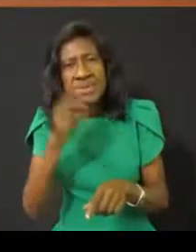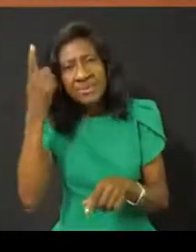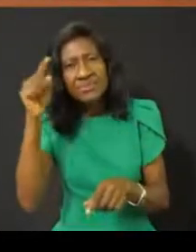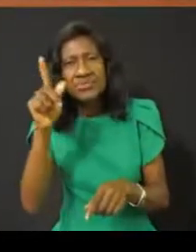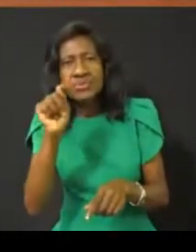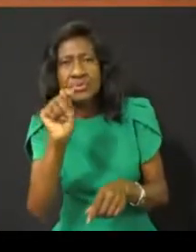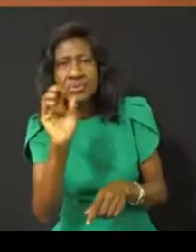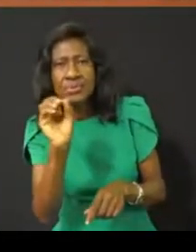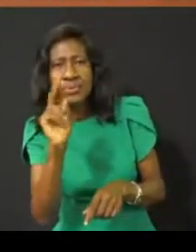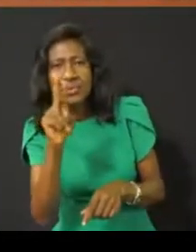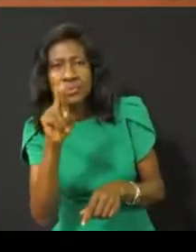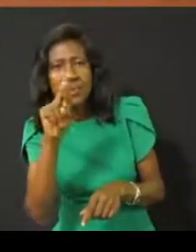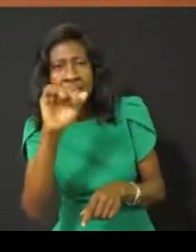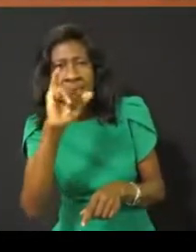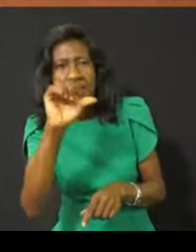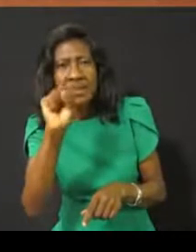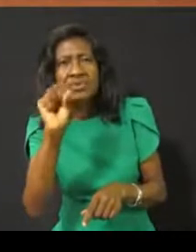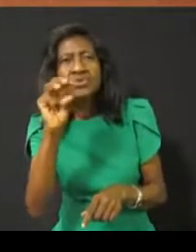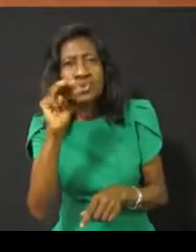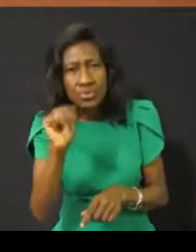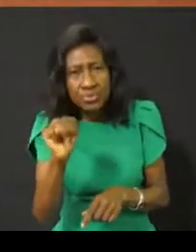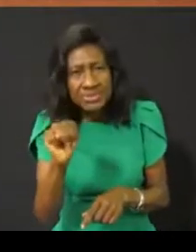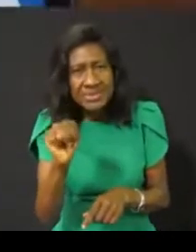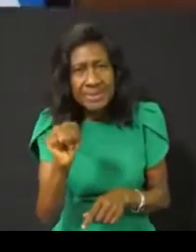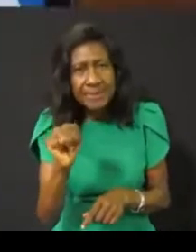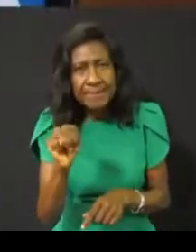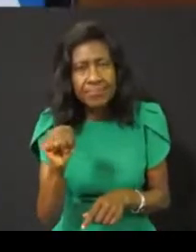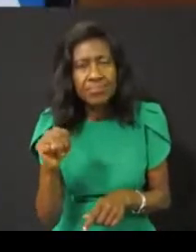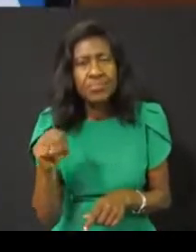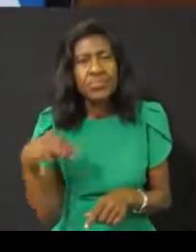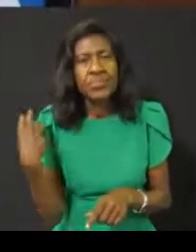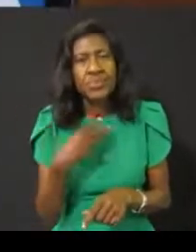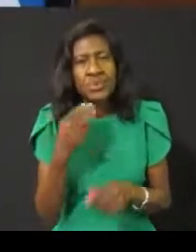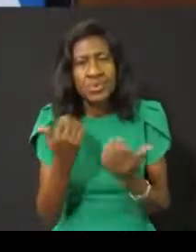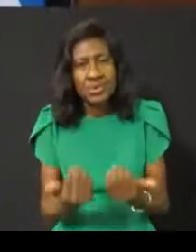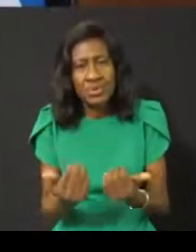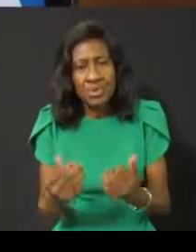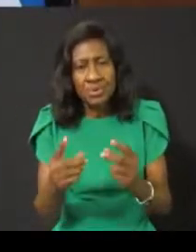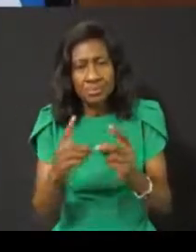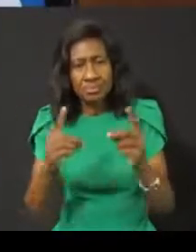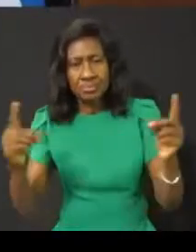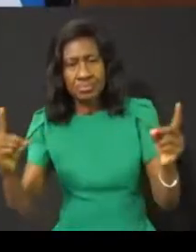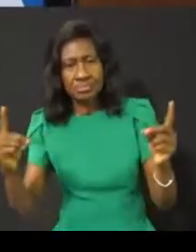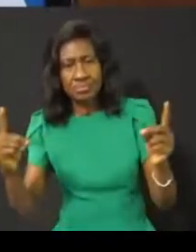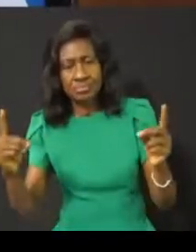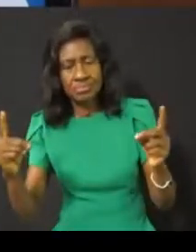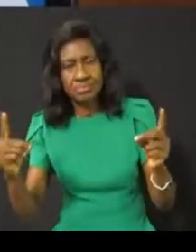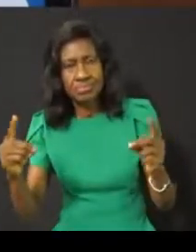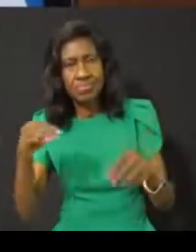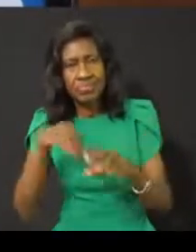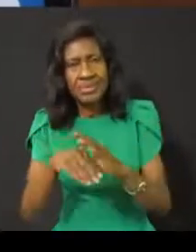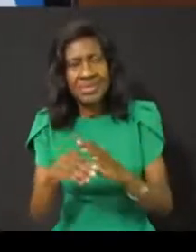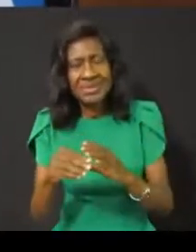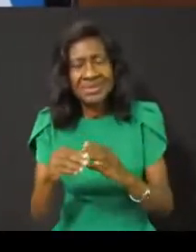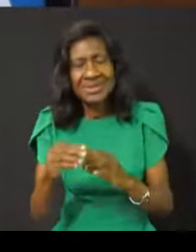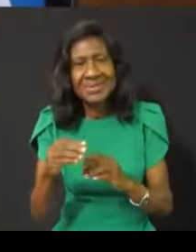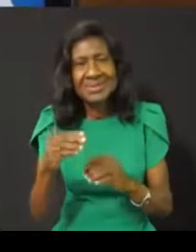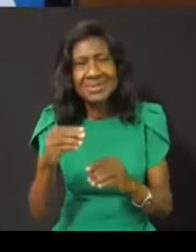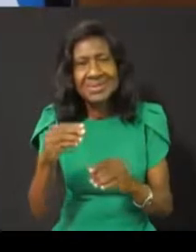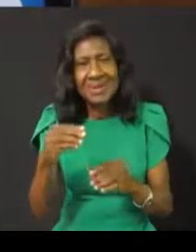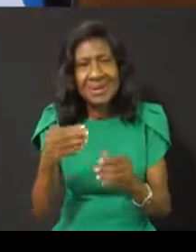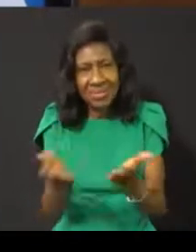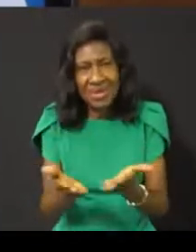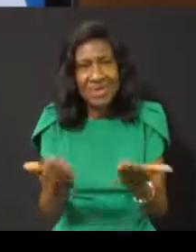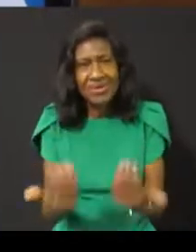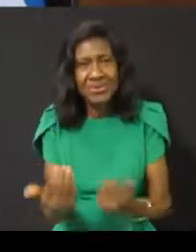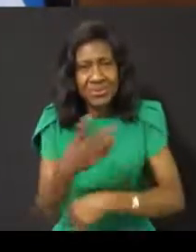Tourism, the Honourable Kenneth Brown. We're practicing social distancing in the studio today, so you'll only see 3 people